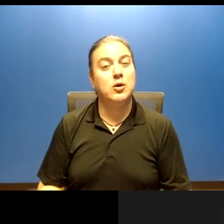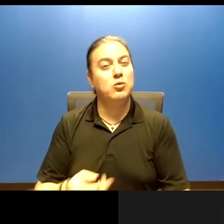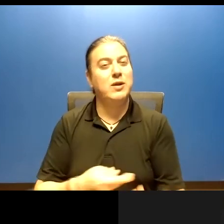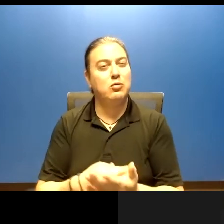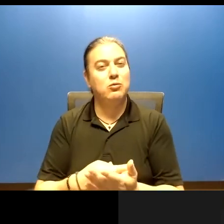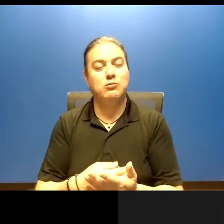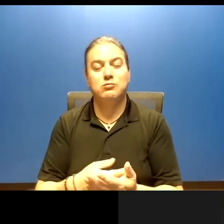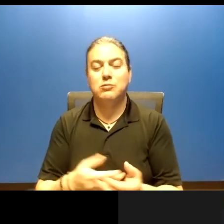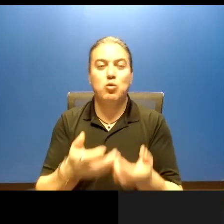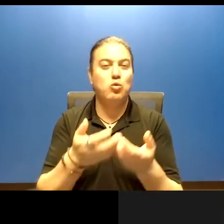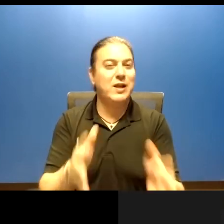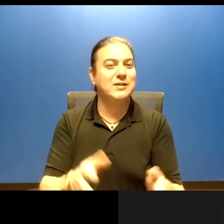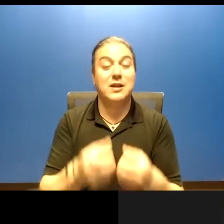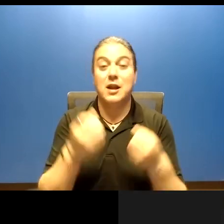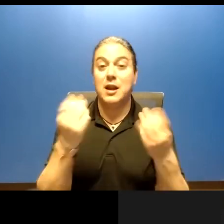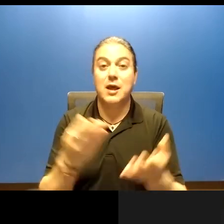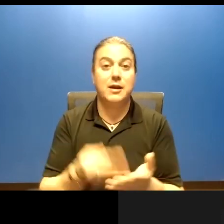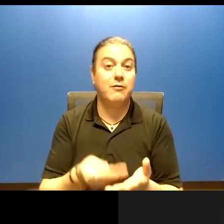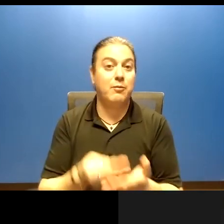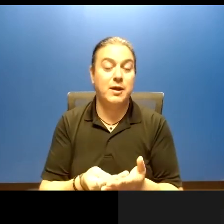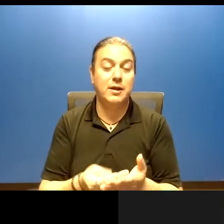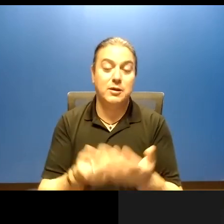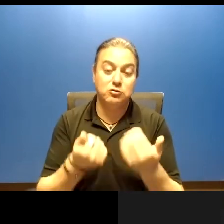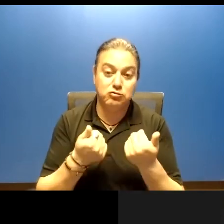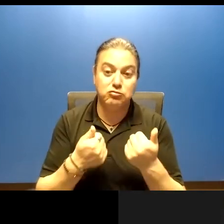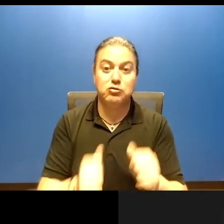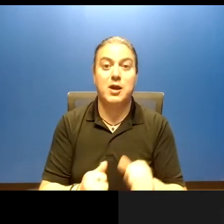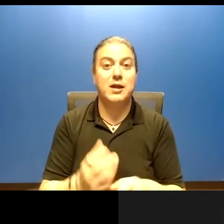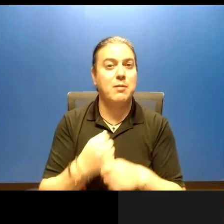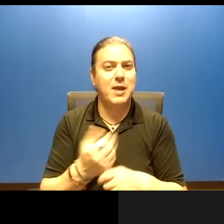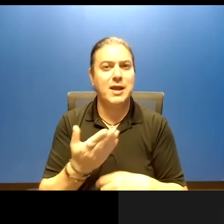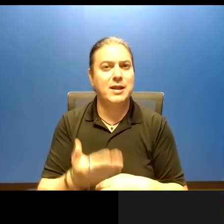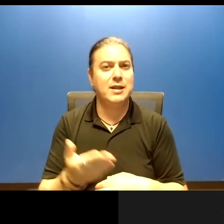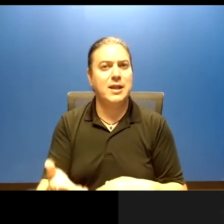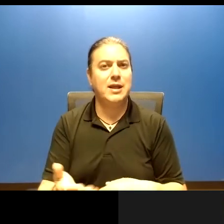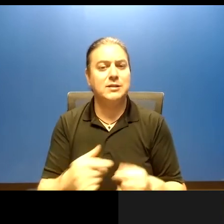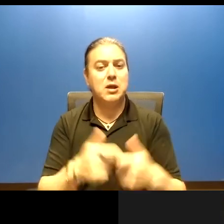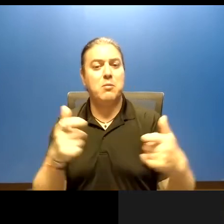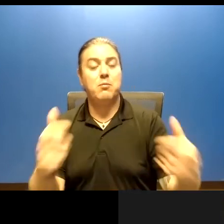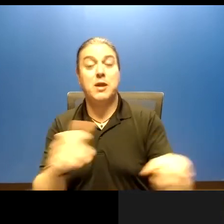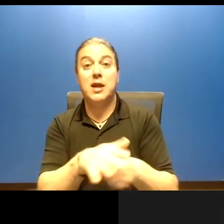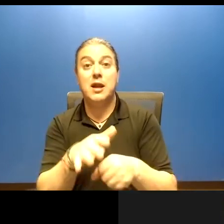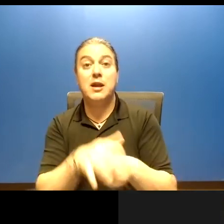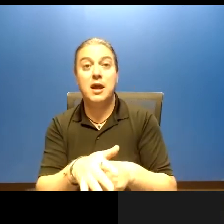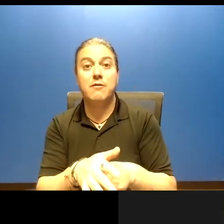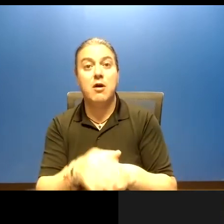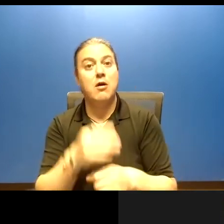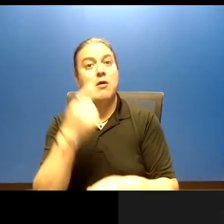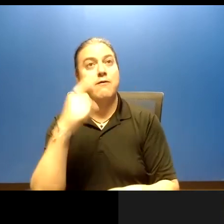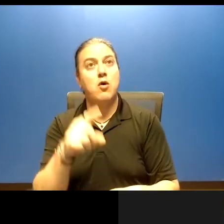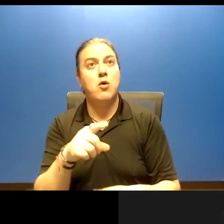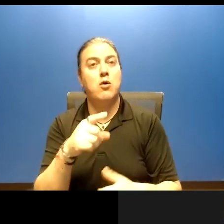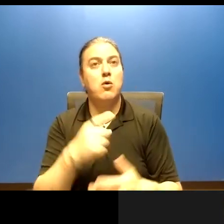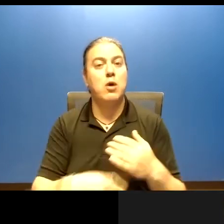money trying to make things big enough for what we thought we